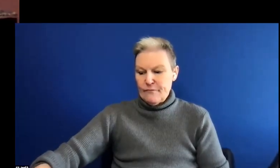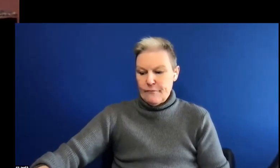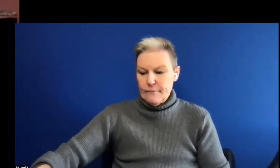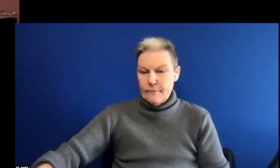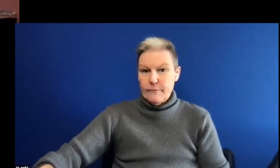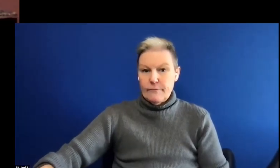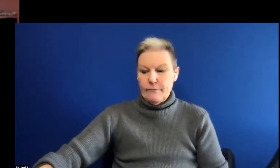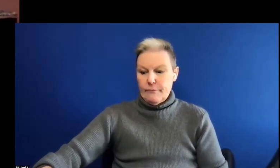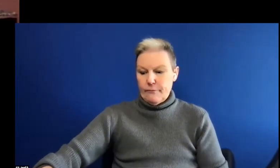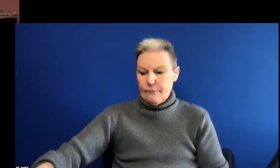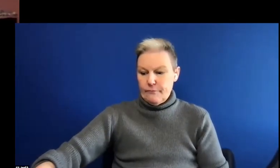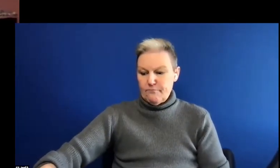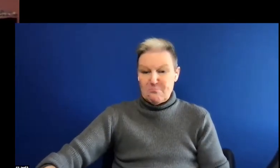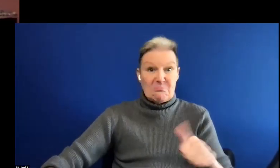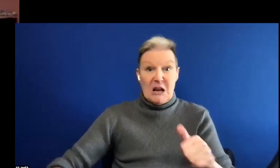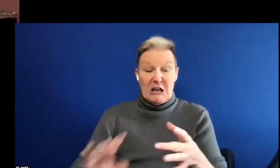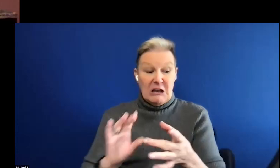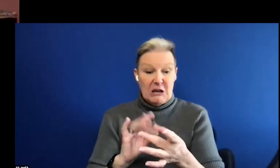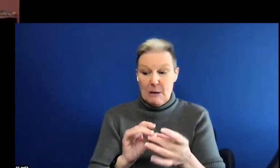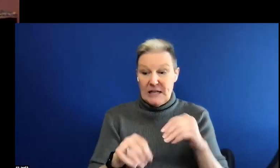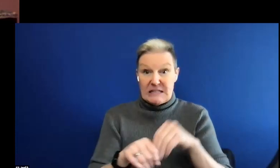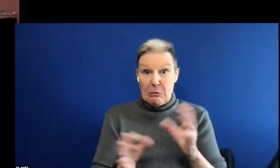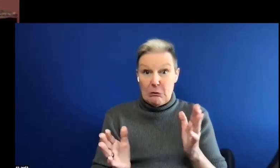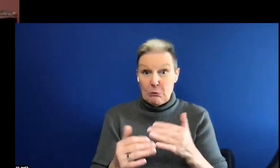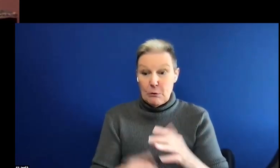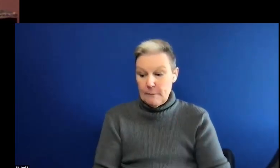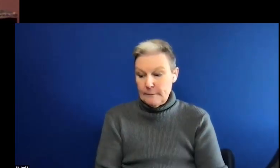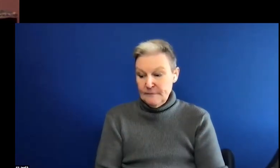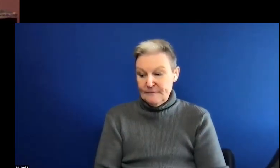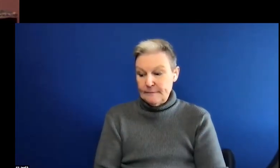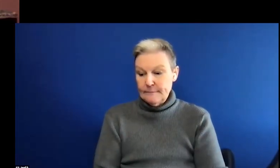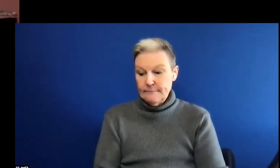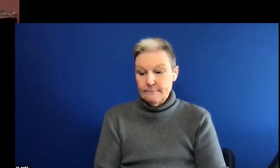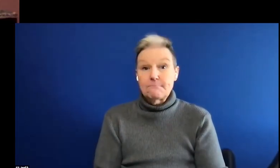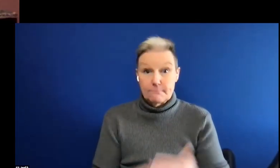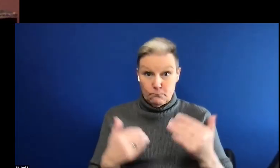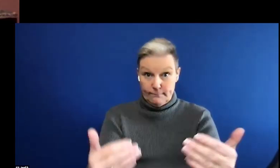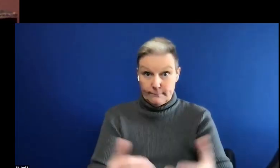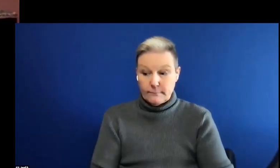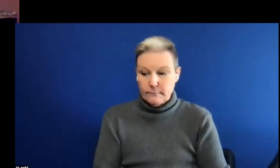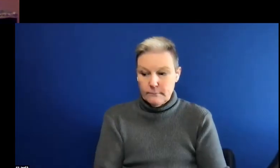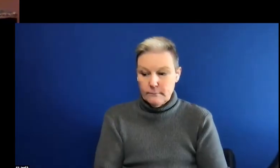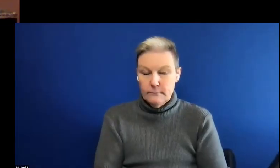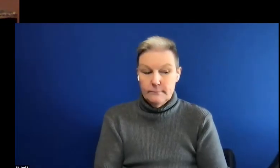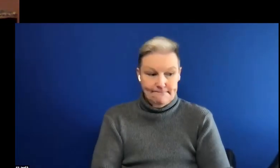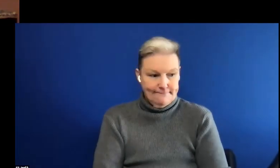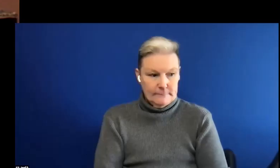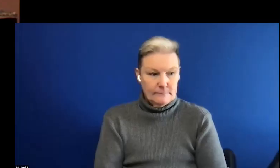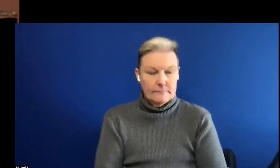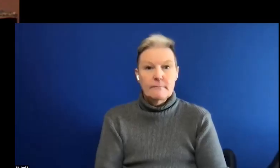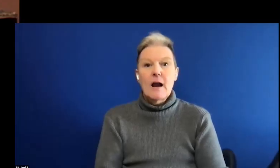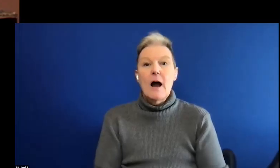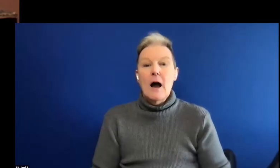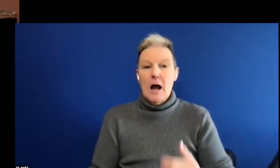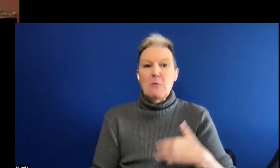All right, any comments in the room? All right, go ahead. I'll acknowledge